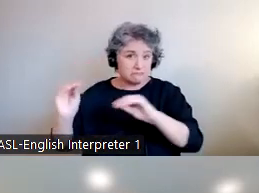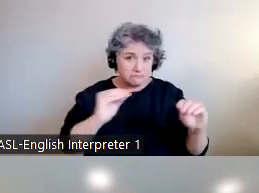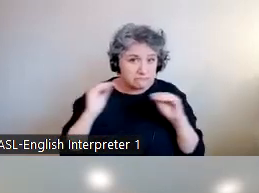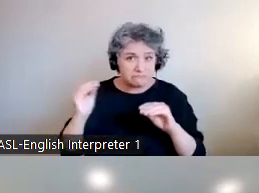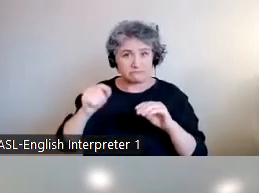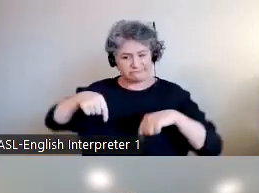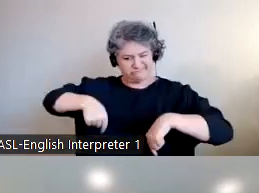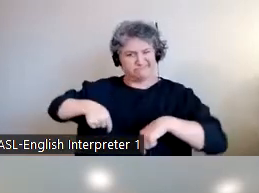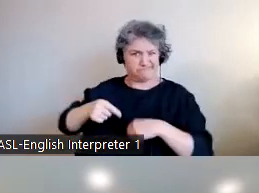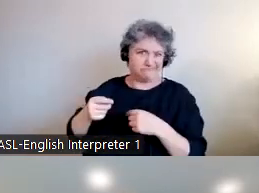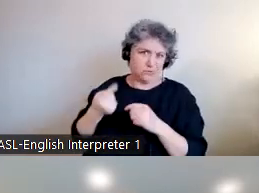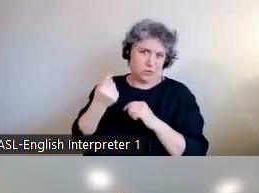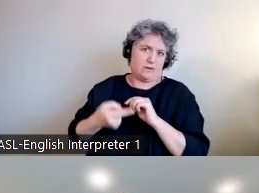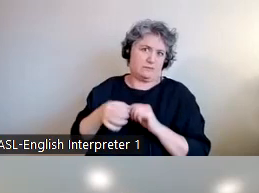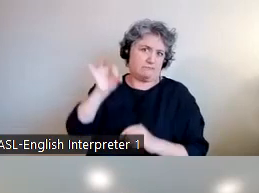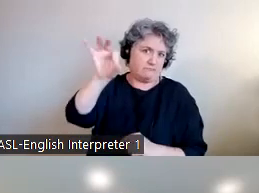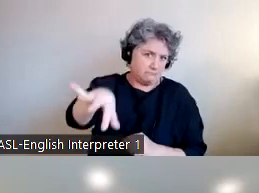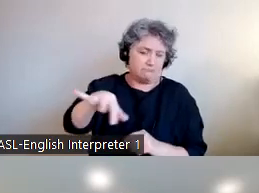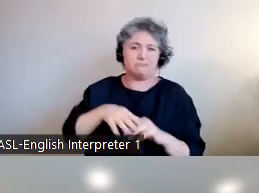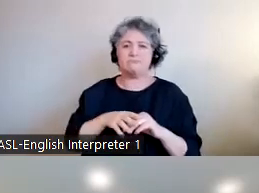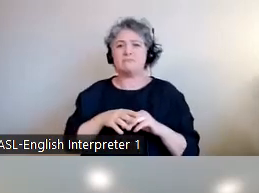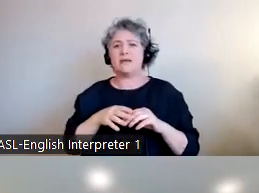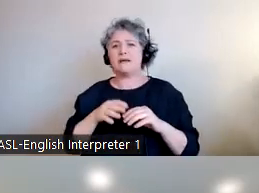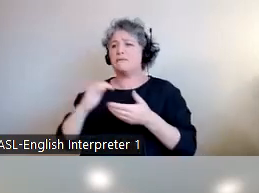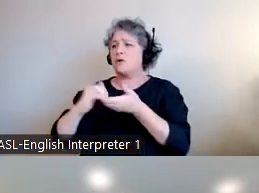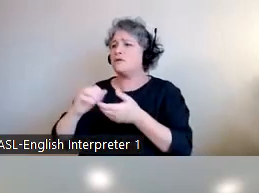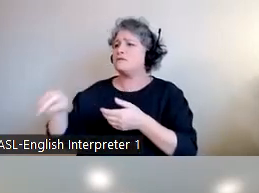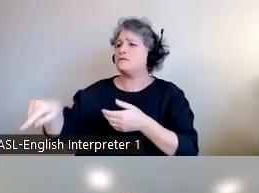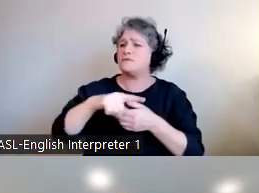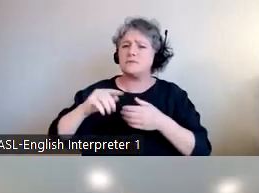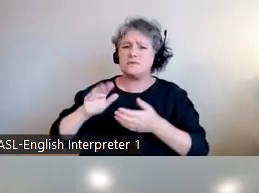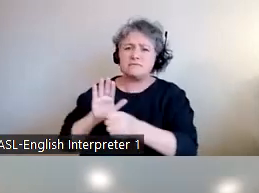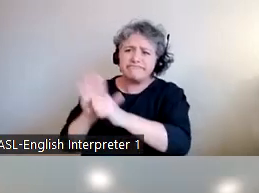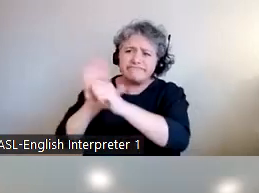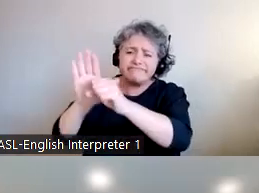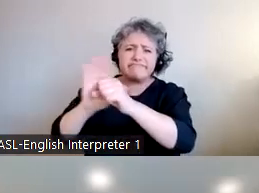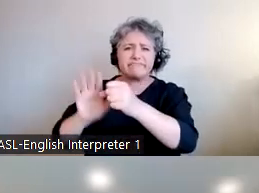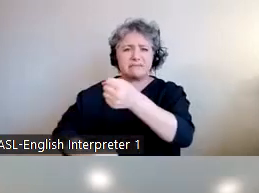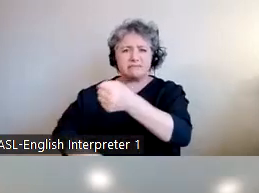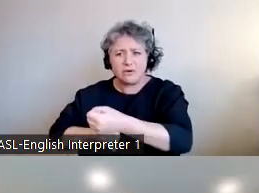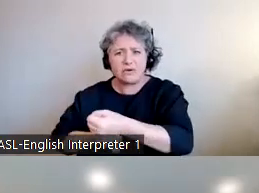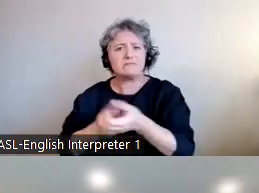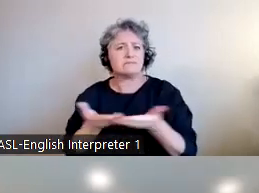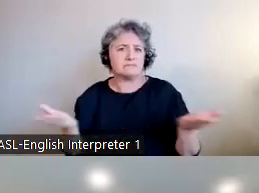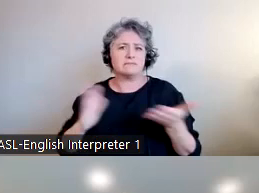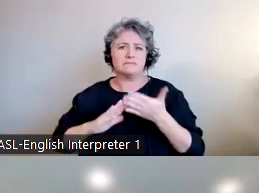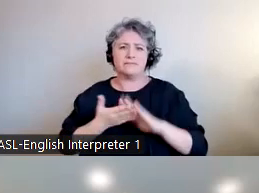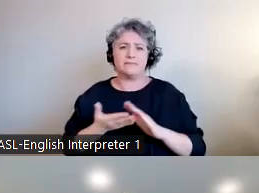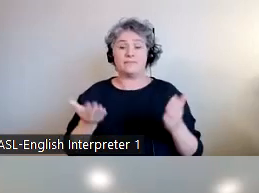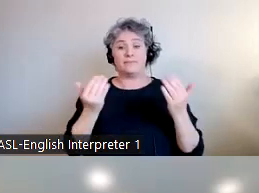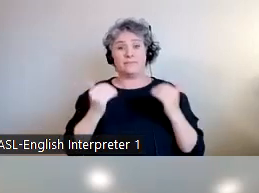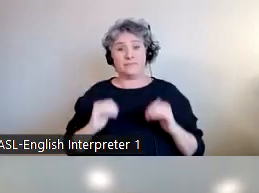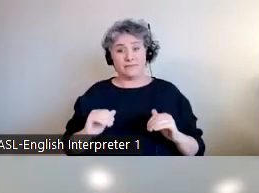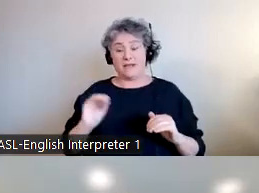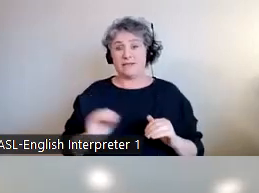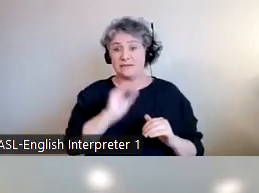to advocate and assist older adults in the community. We are responsible for implementing Ontario's strategy to